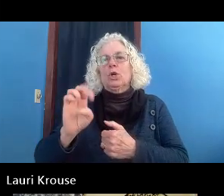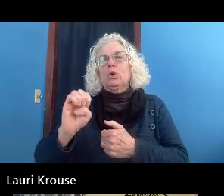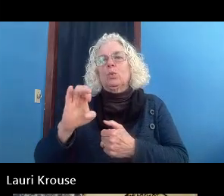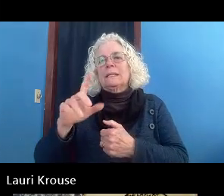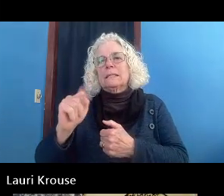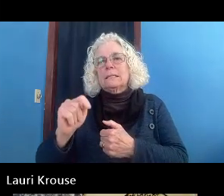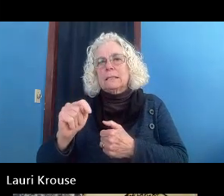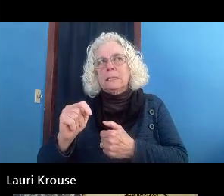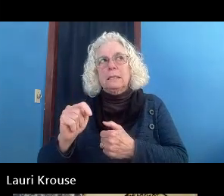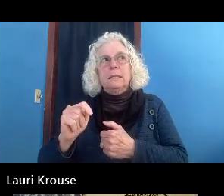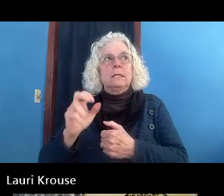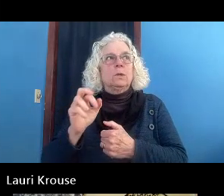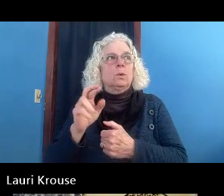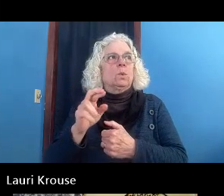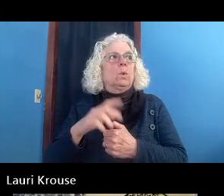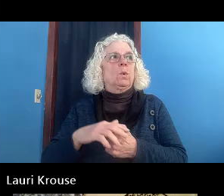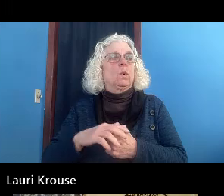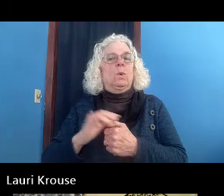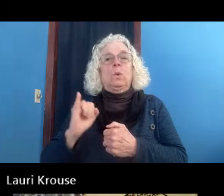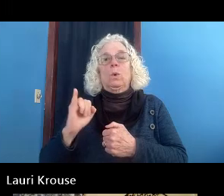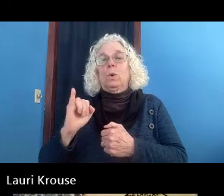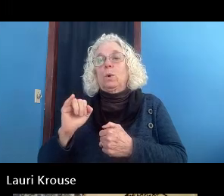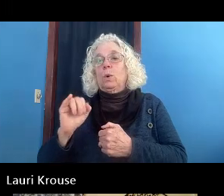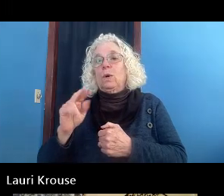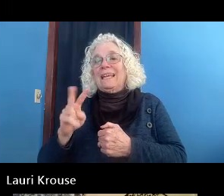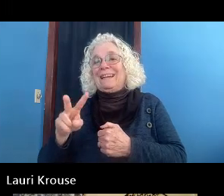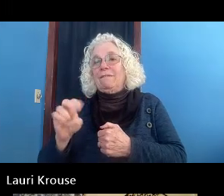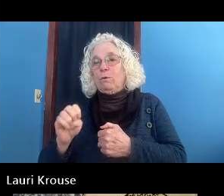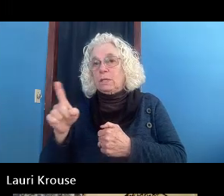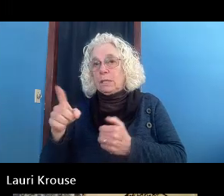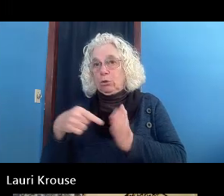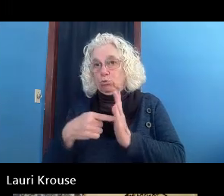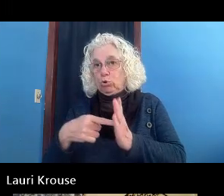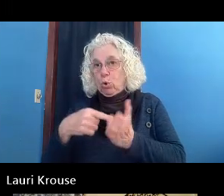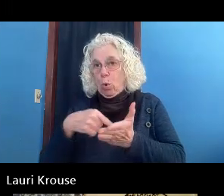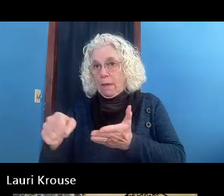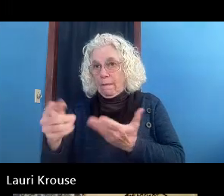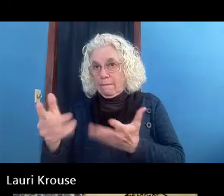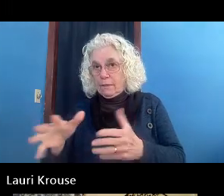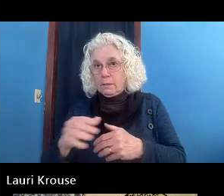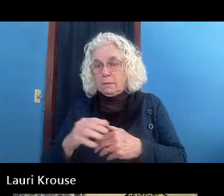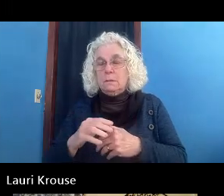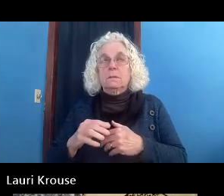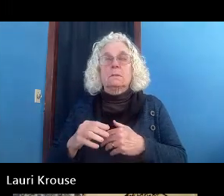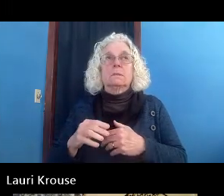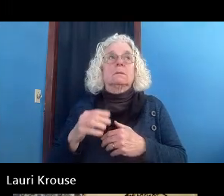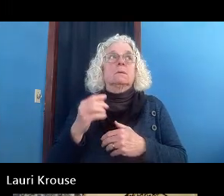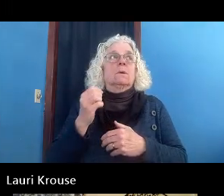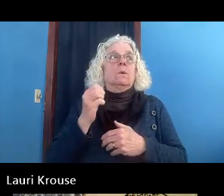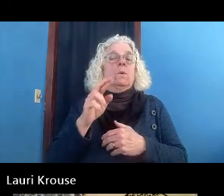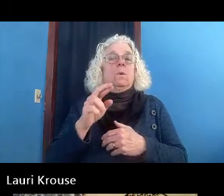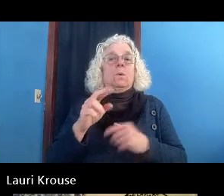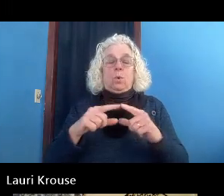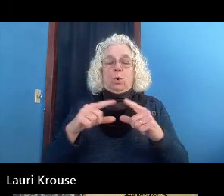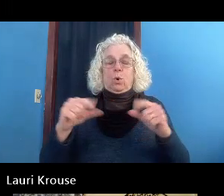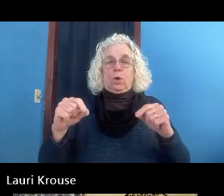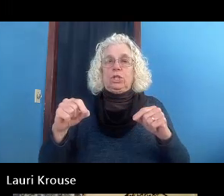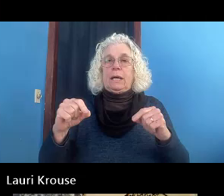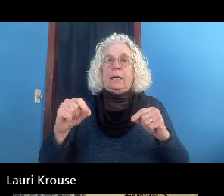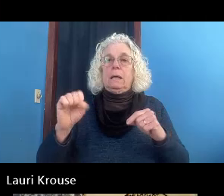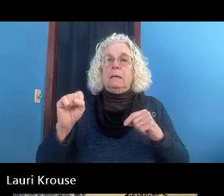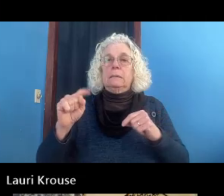be a paid invoice, something that officially shows is paid, or it could be a check stub. Sometimes